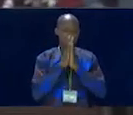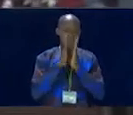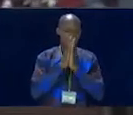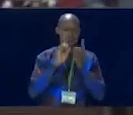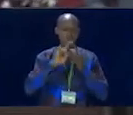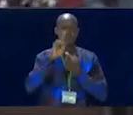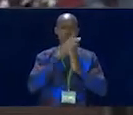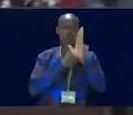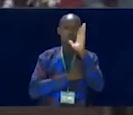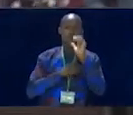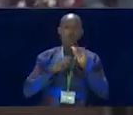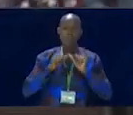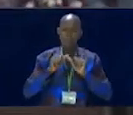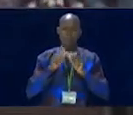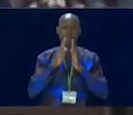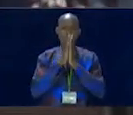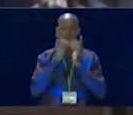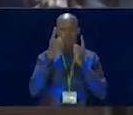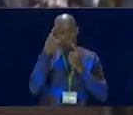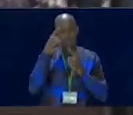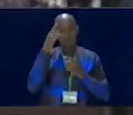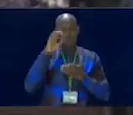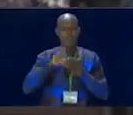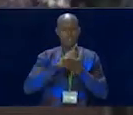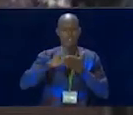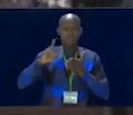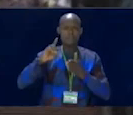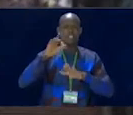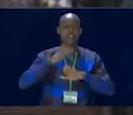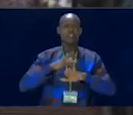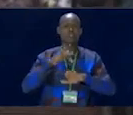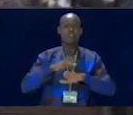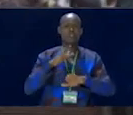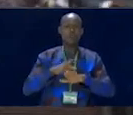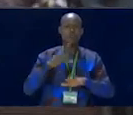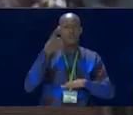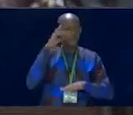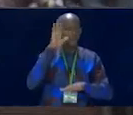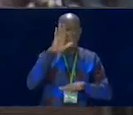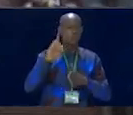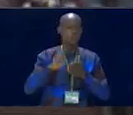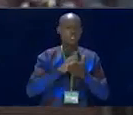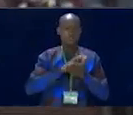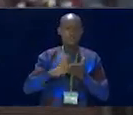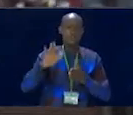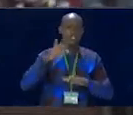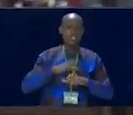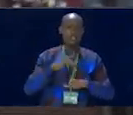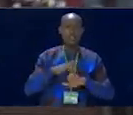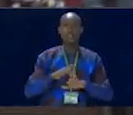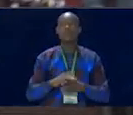Can you pray for your divine touch? Can you pray for your divine touch?